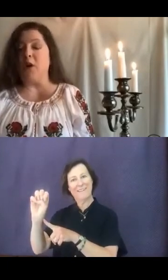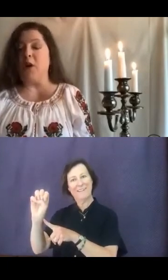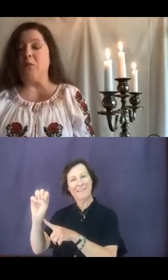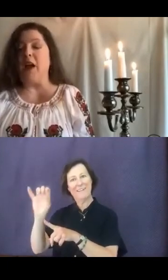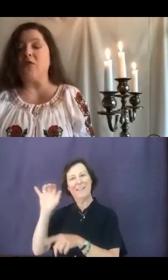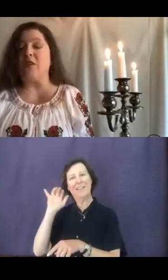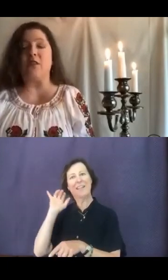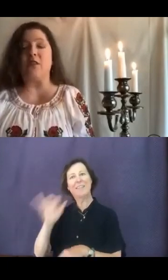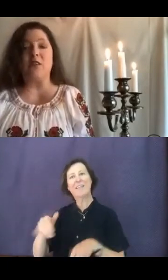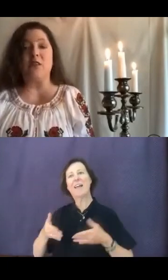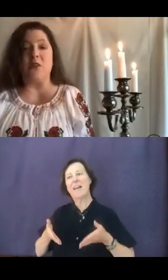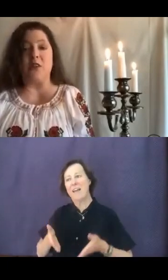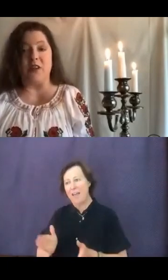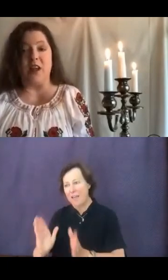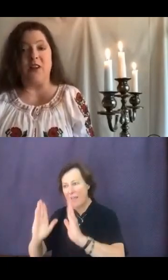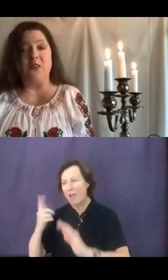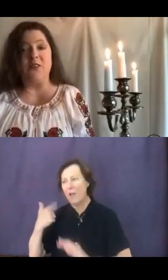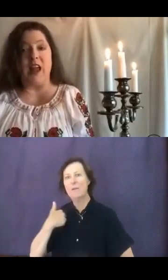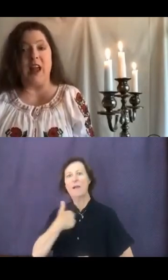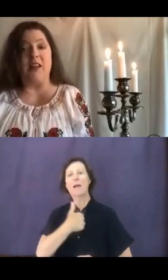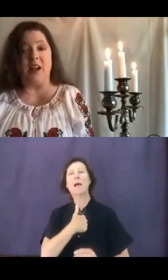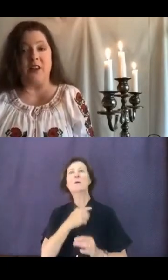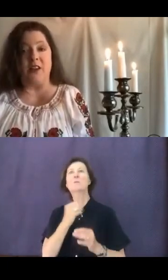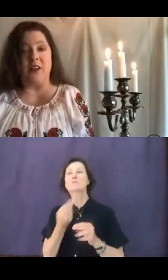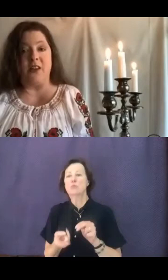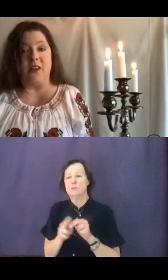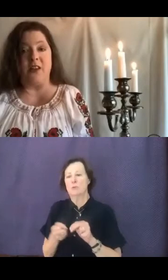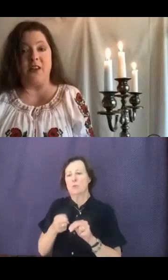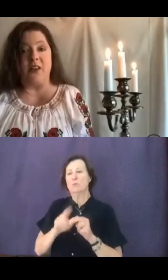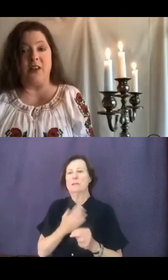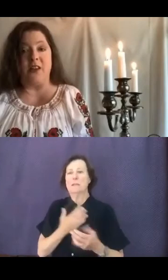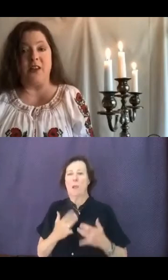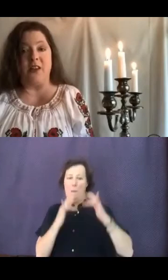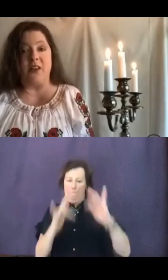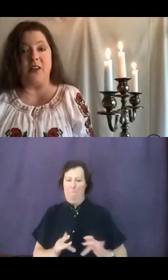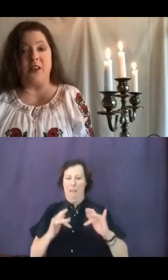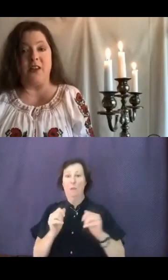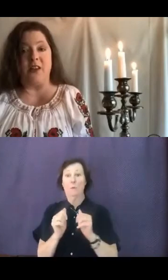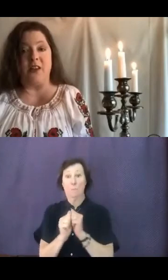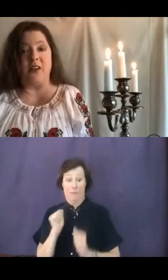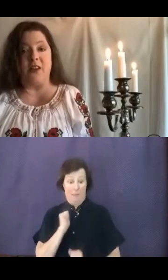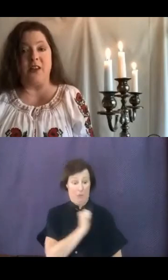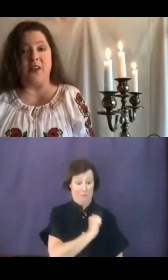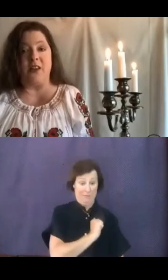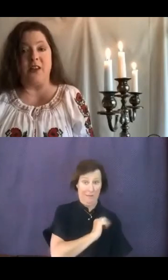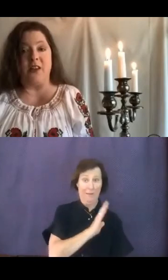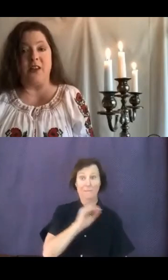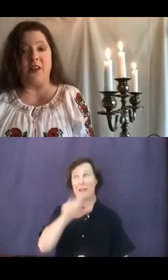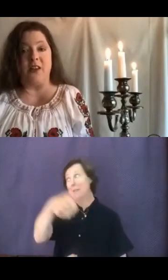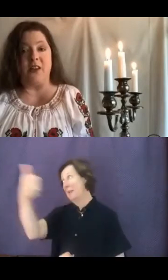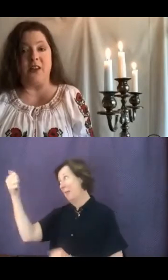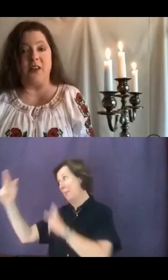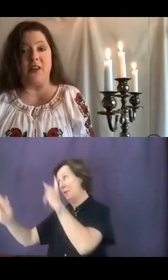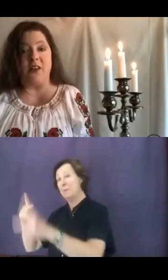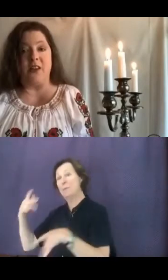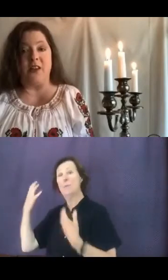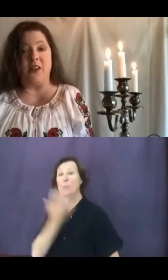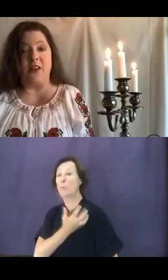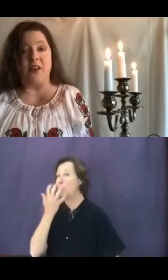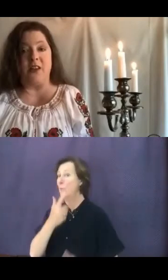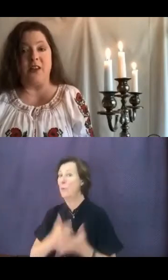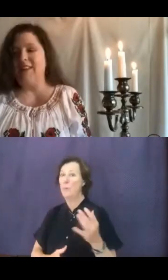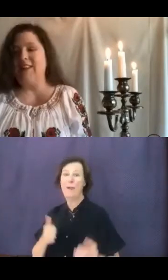more compassionate with ourselves and others. What a gift.